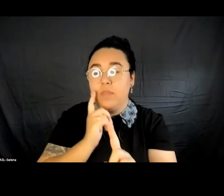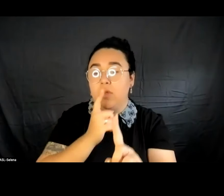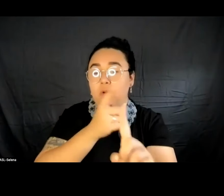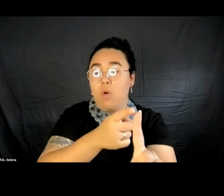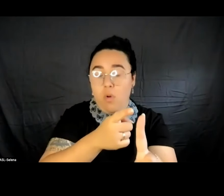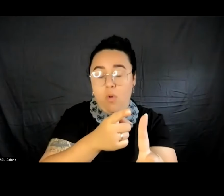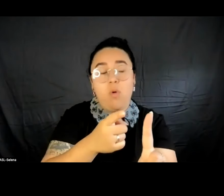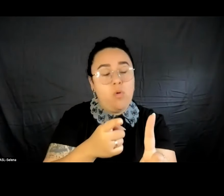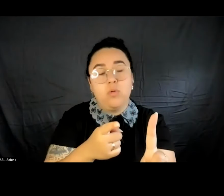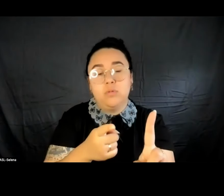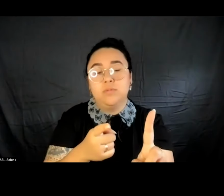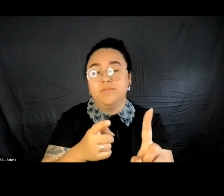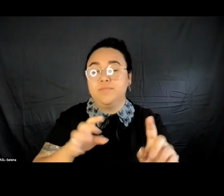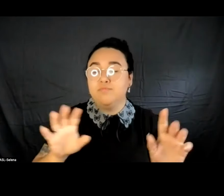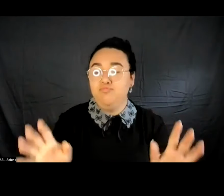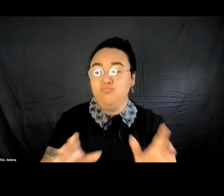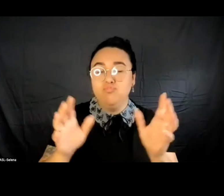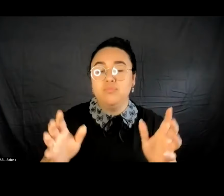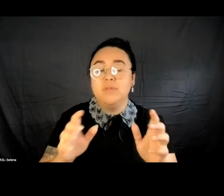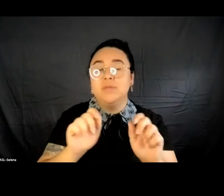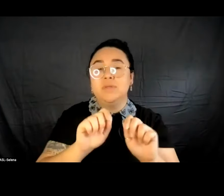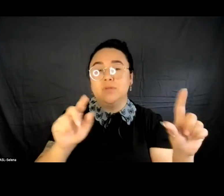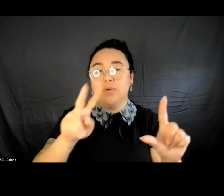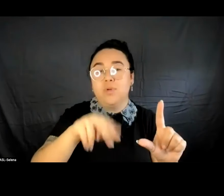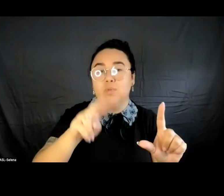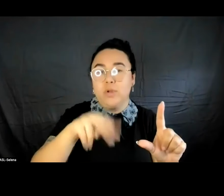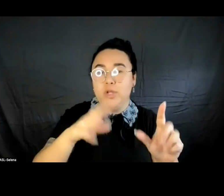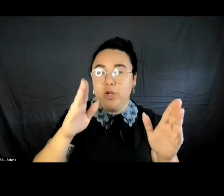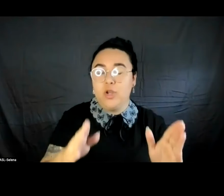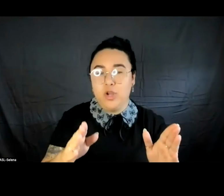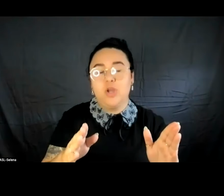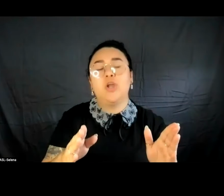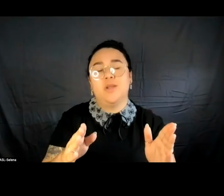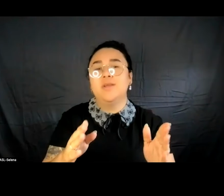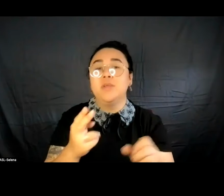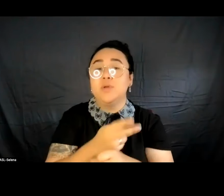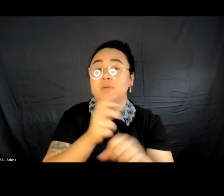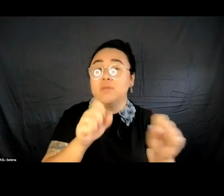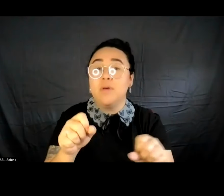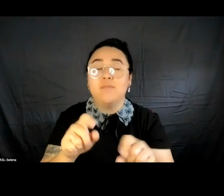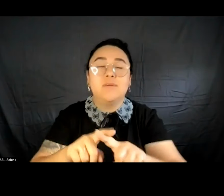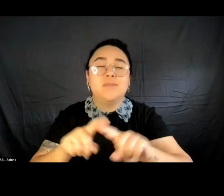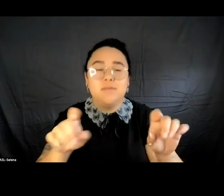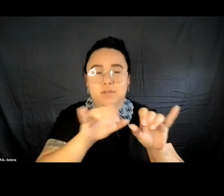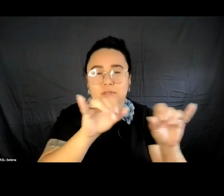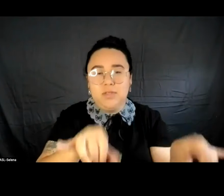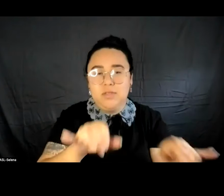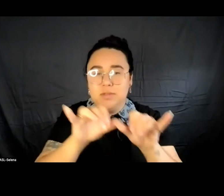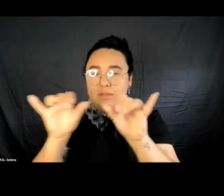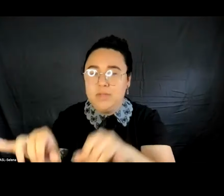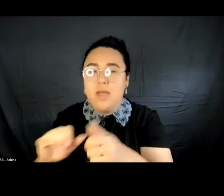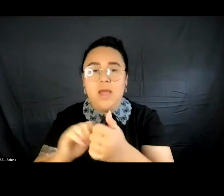to promote screen reader interoperability, meaning that how a screen reader